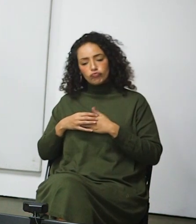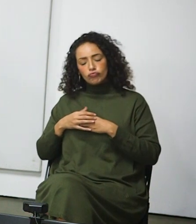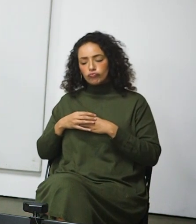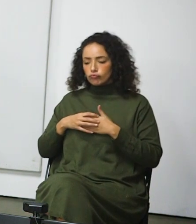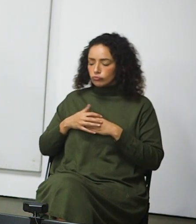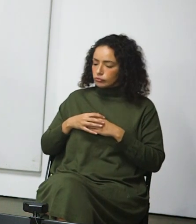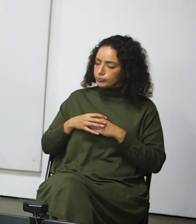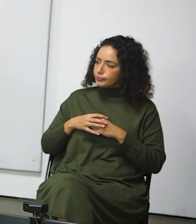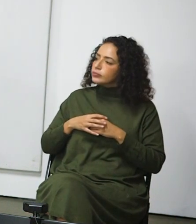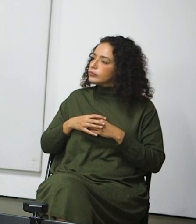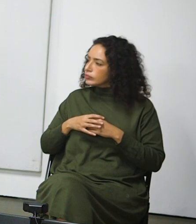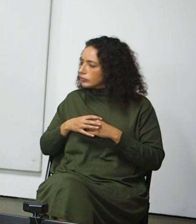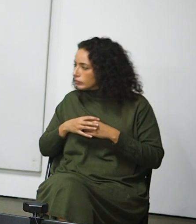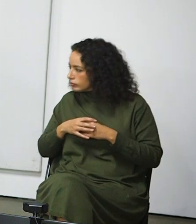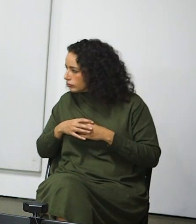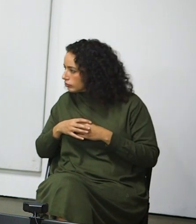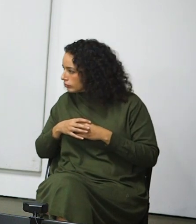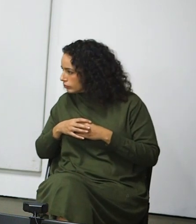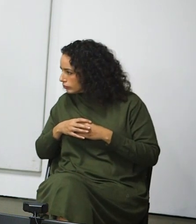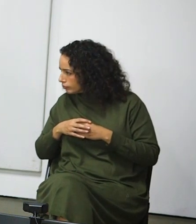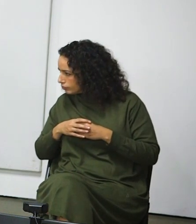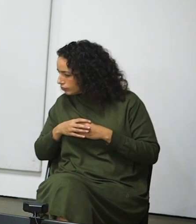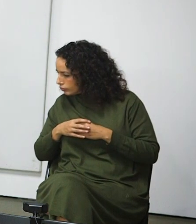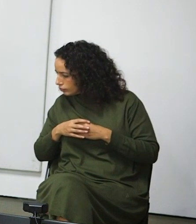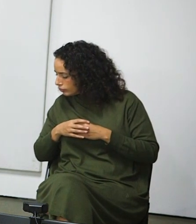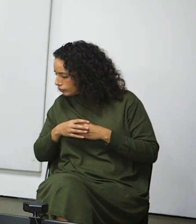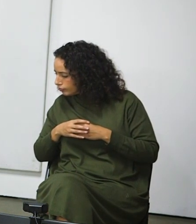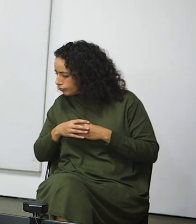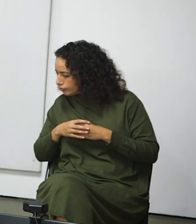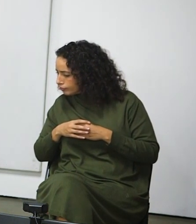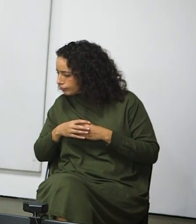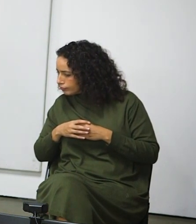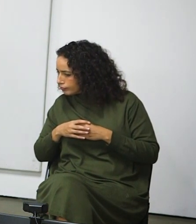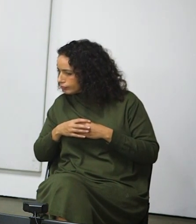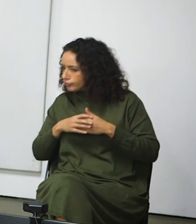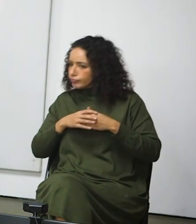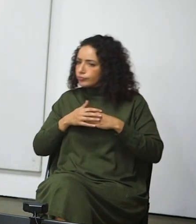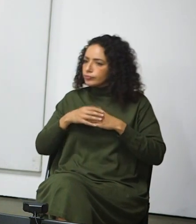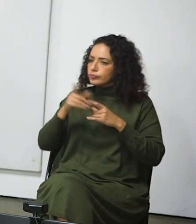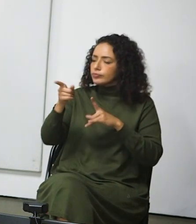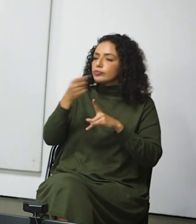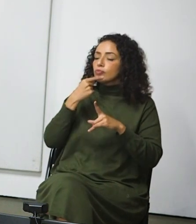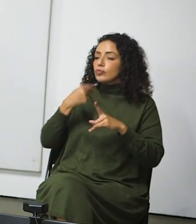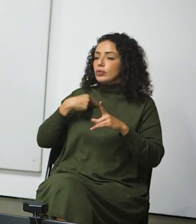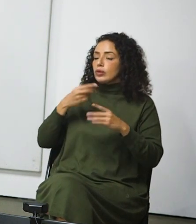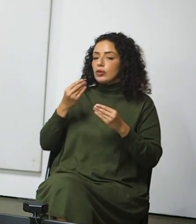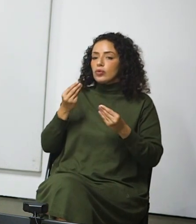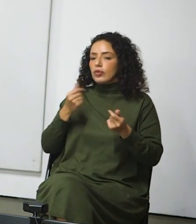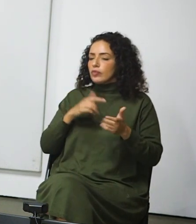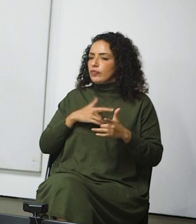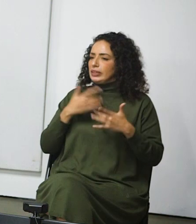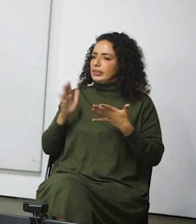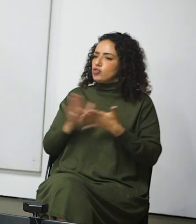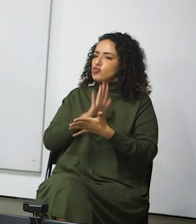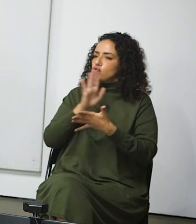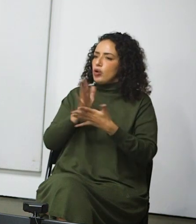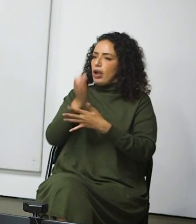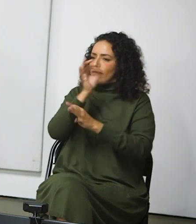kind of being quiet for the enjoyment of being quiet as opposed to preparing for